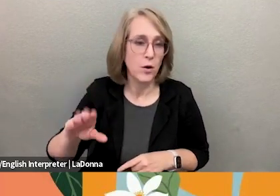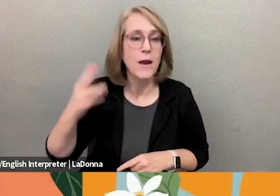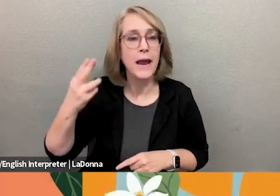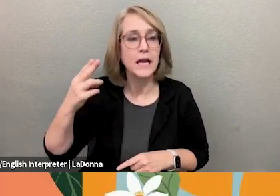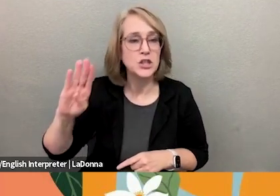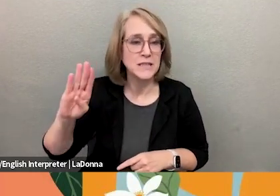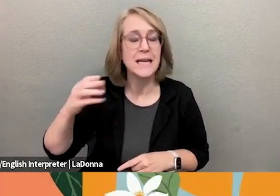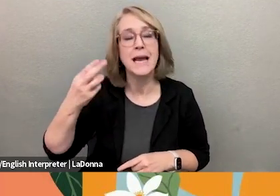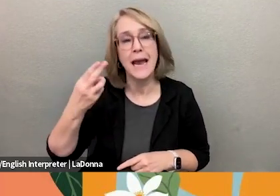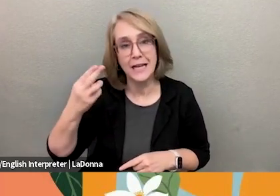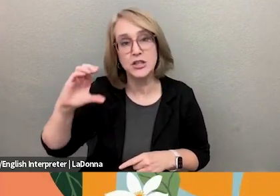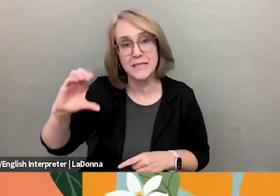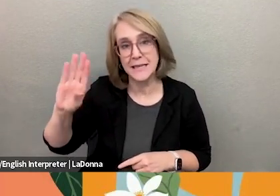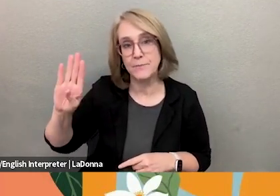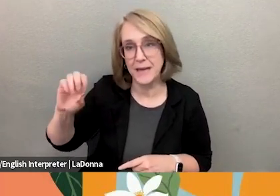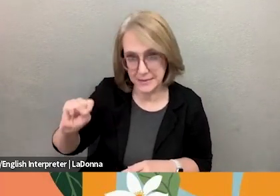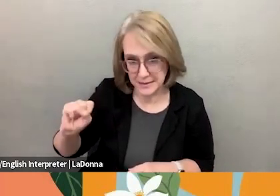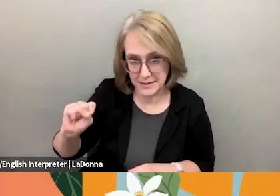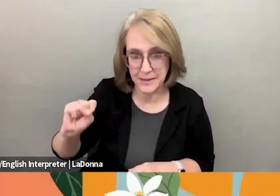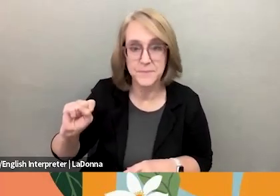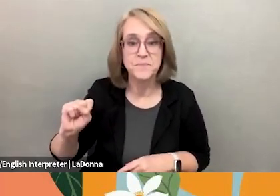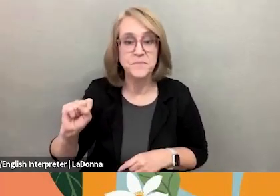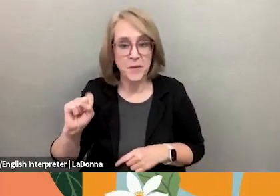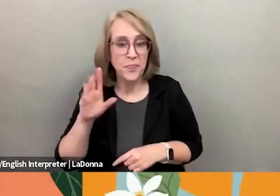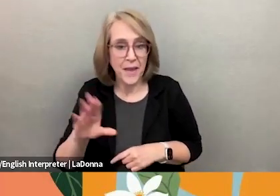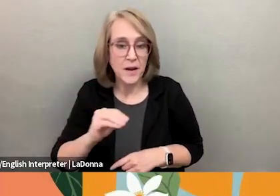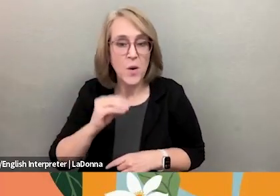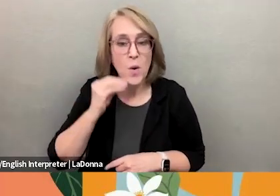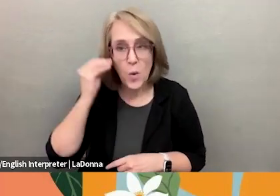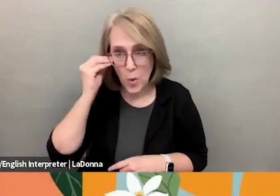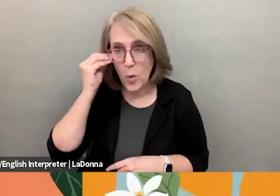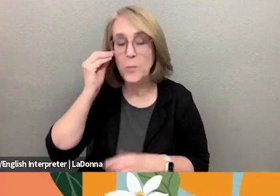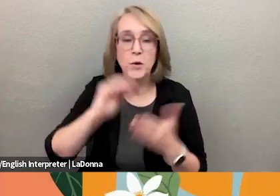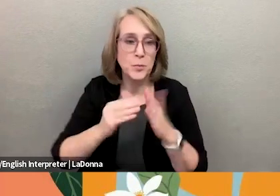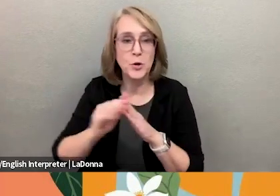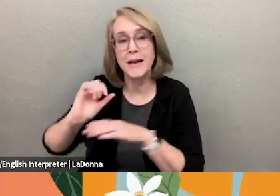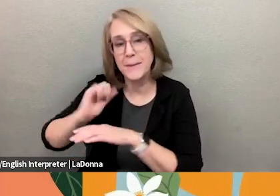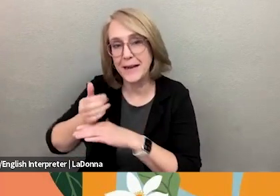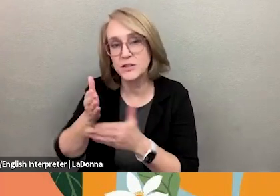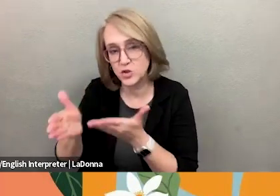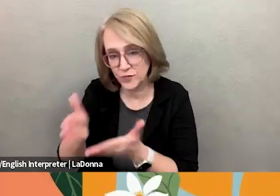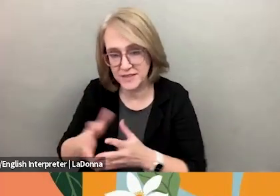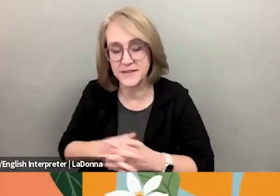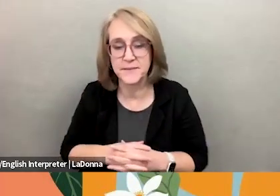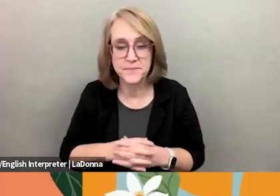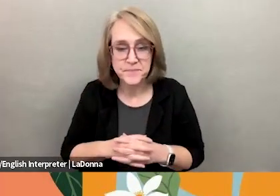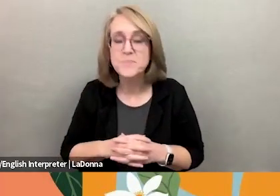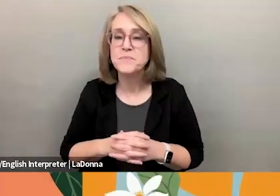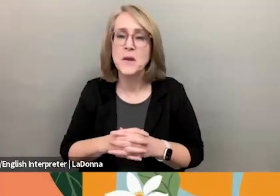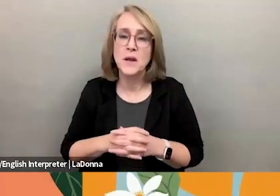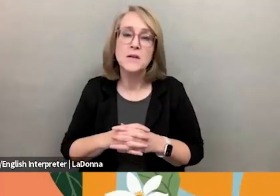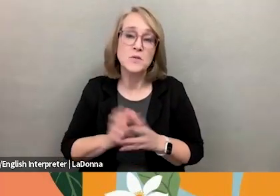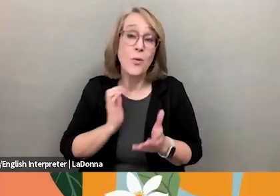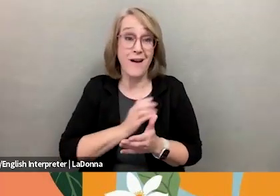strategy is transforming home care jobs through public investment, systems change, and increased data